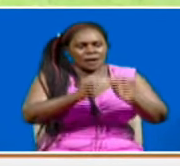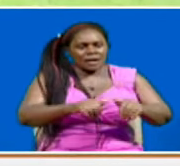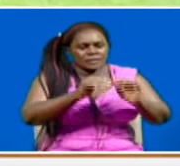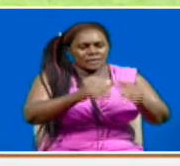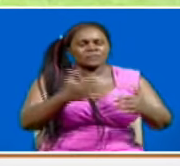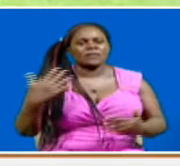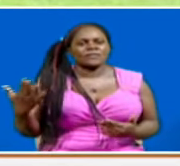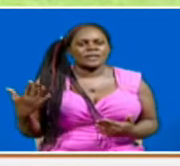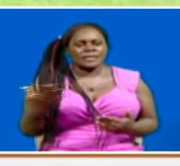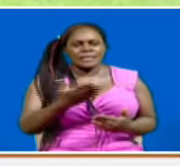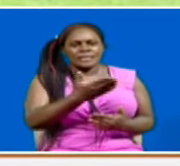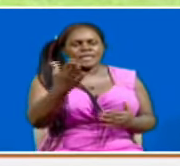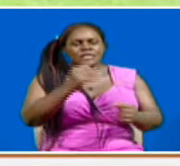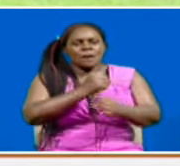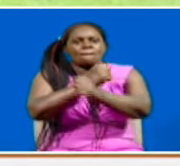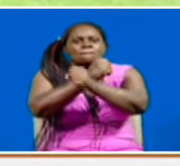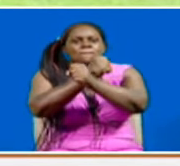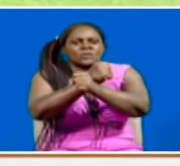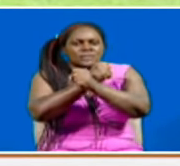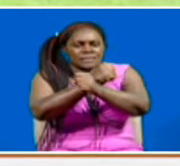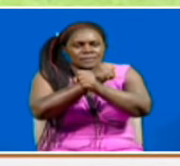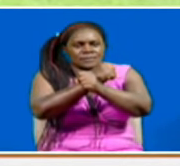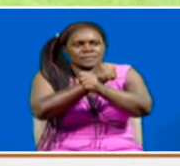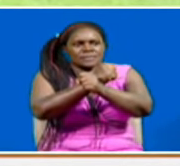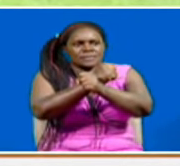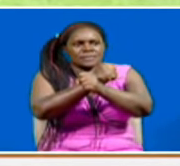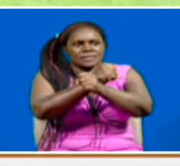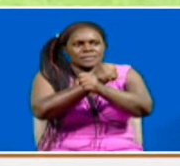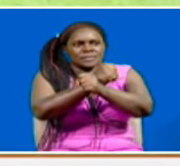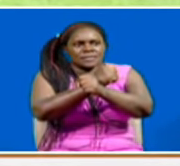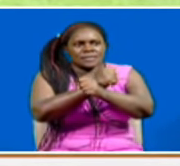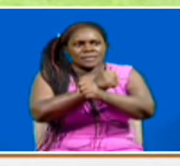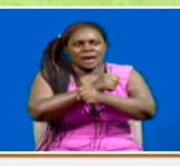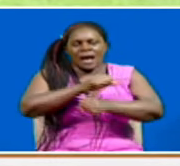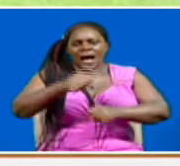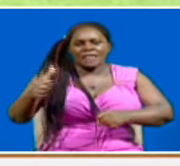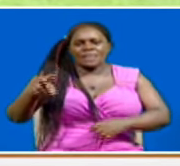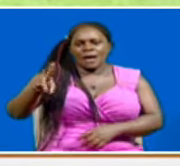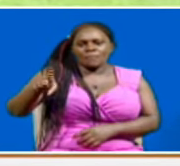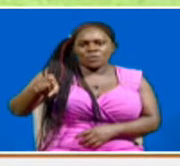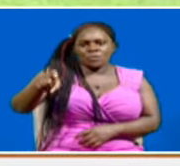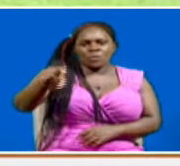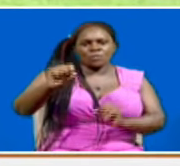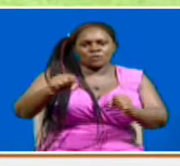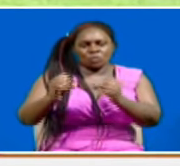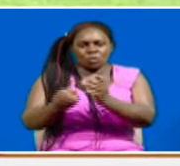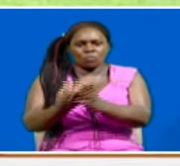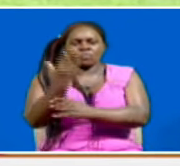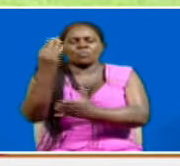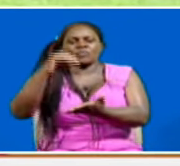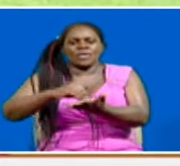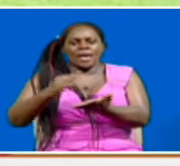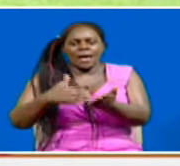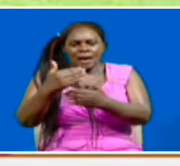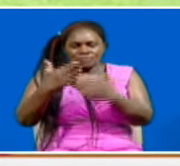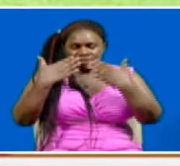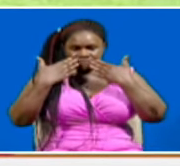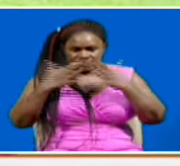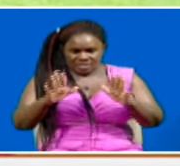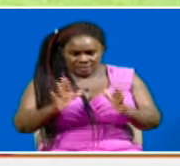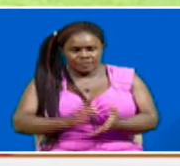agriculture lime. These are to protect the substrate from any other bacteria which could grow there. After we've done